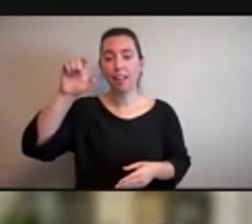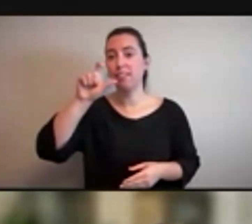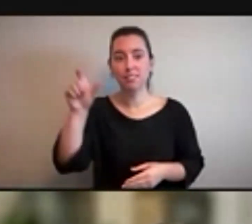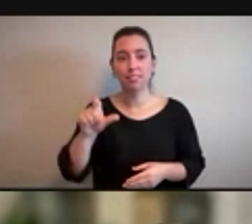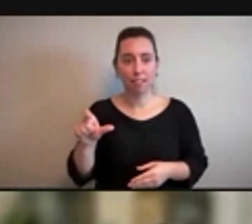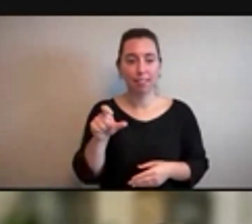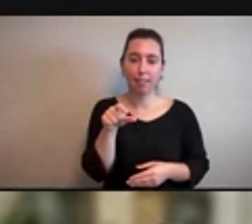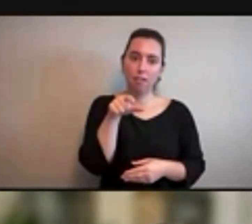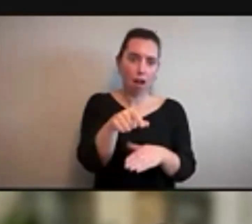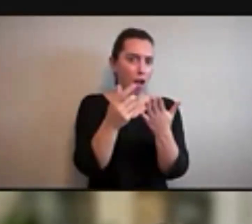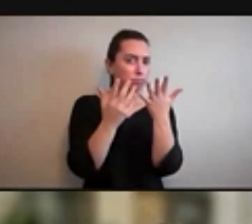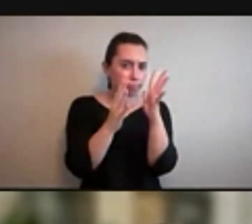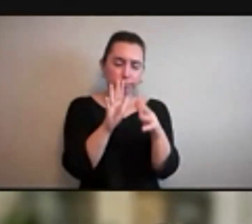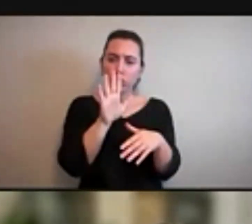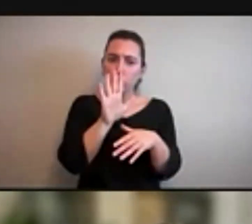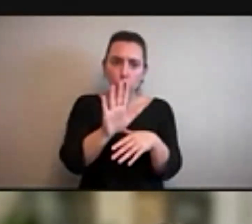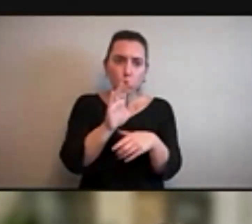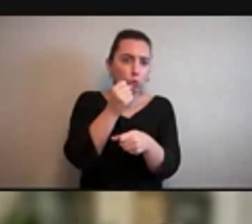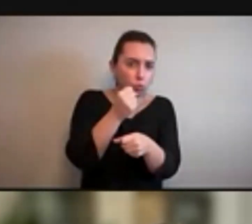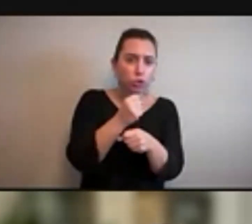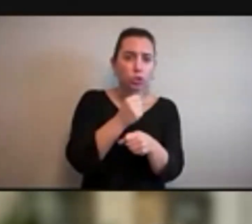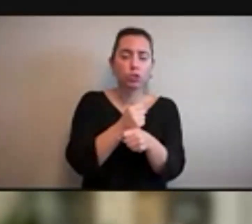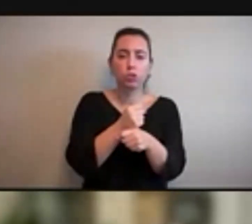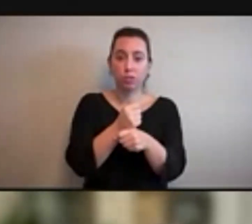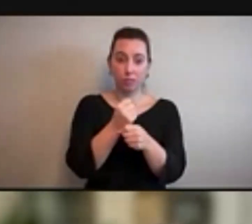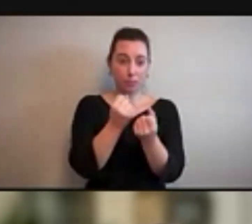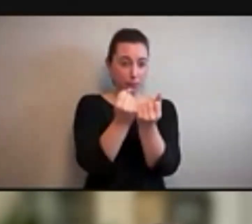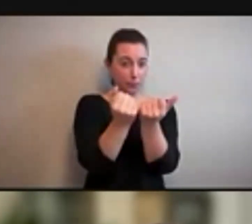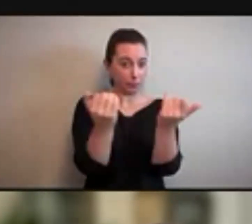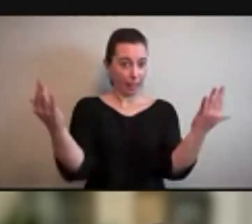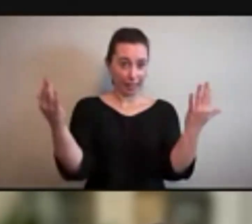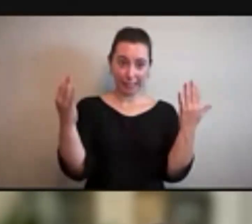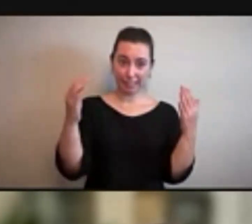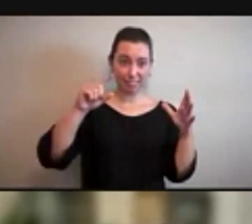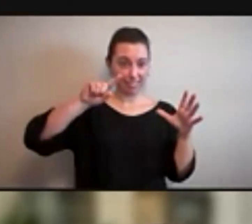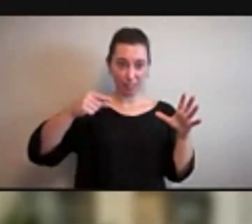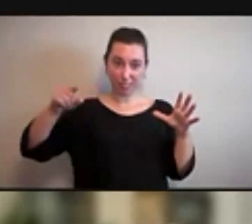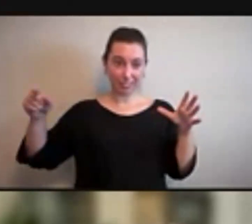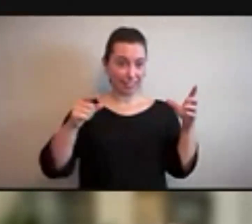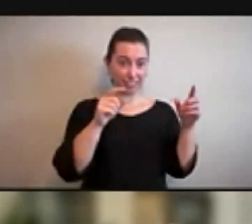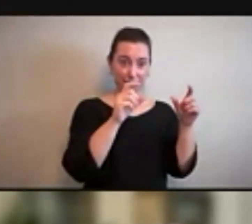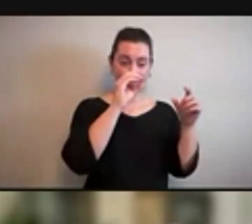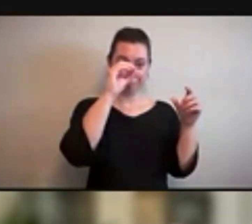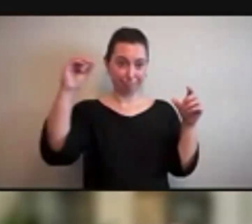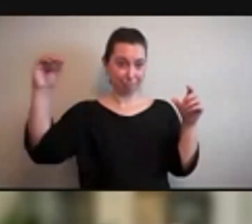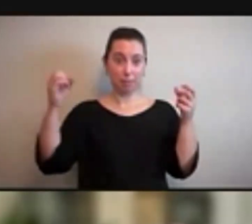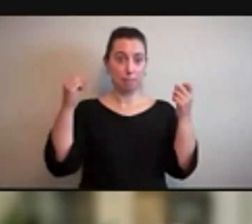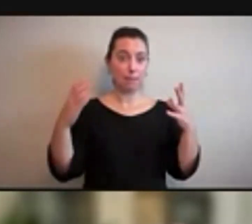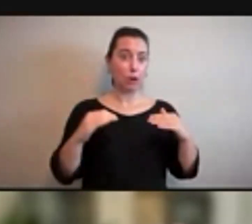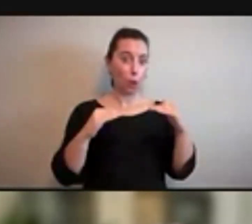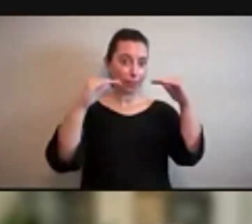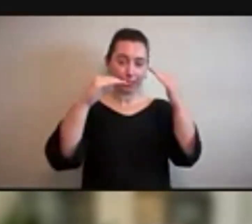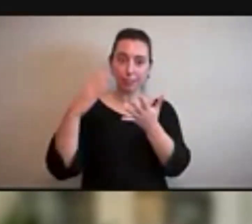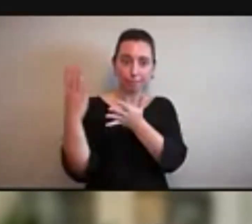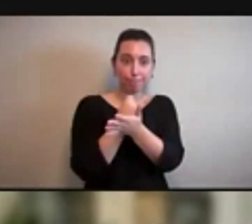thing that you have done, and also get all these, I can't remember the number now, but many thousand of organizations using it in Italy. So how has the approach